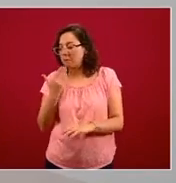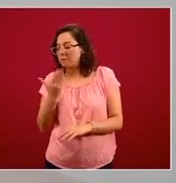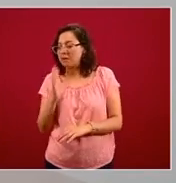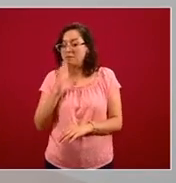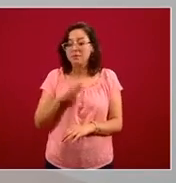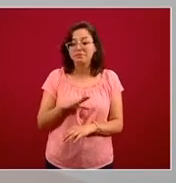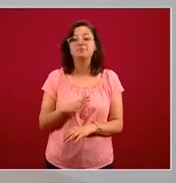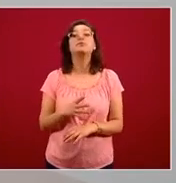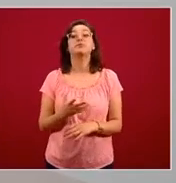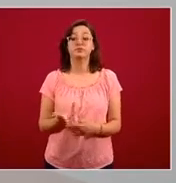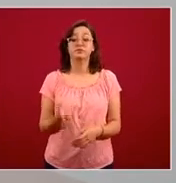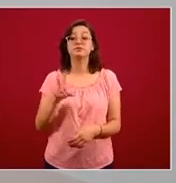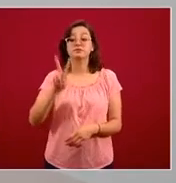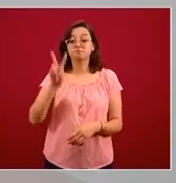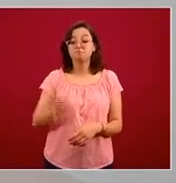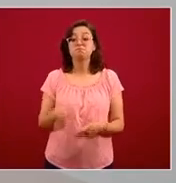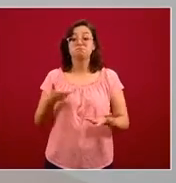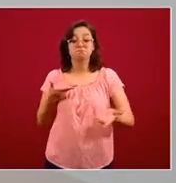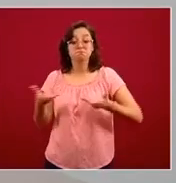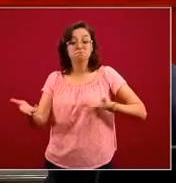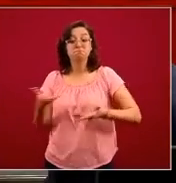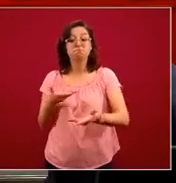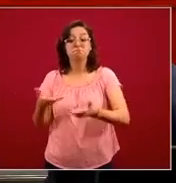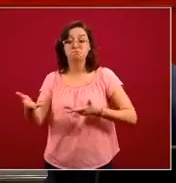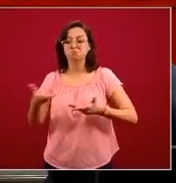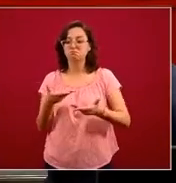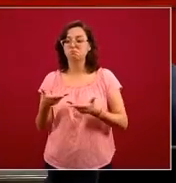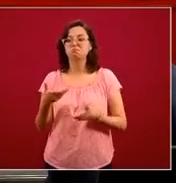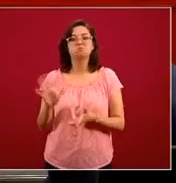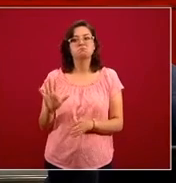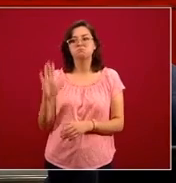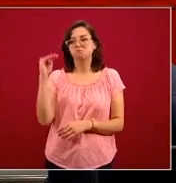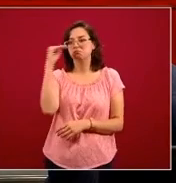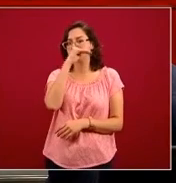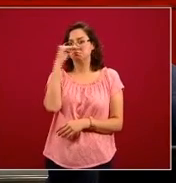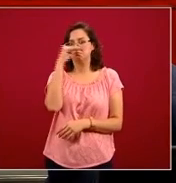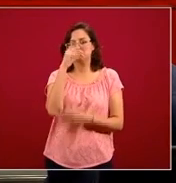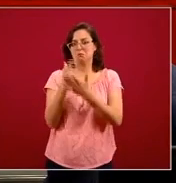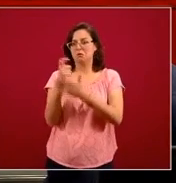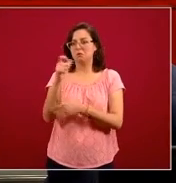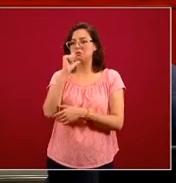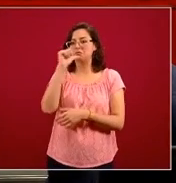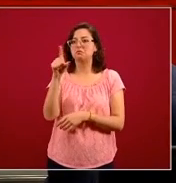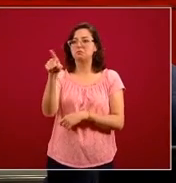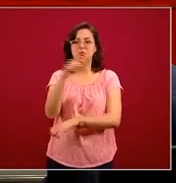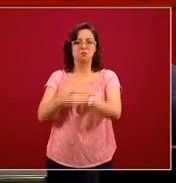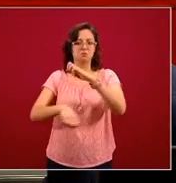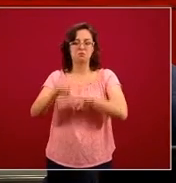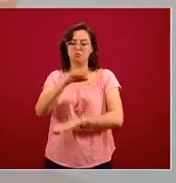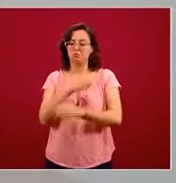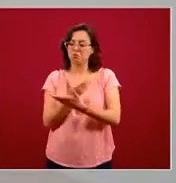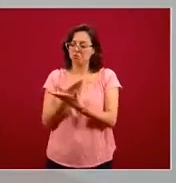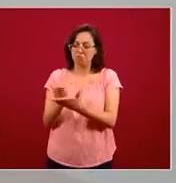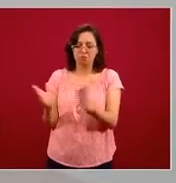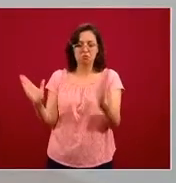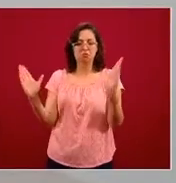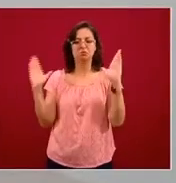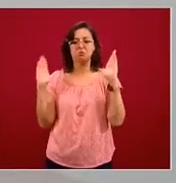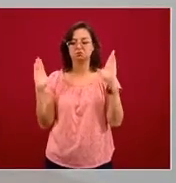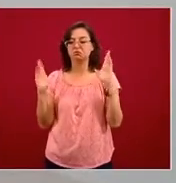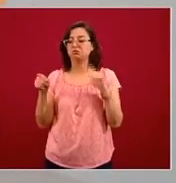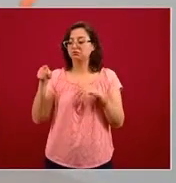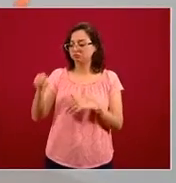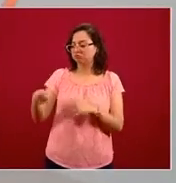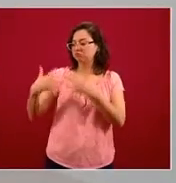out. So this is a collaboration that again is not for profit. And it's